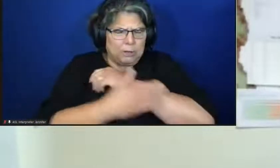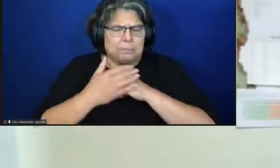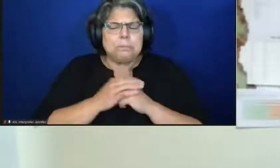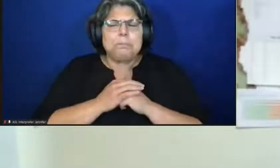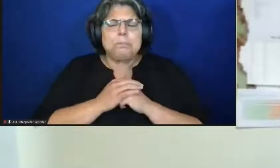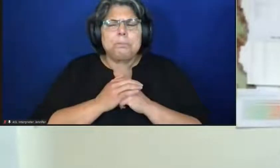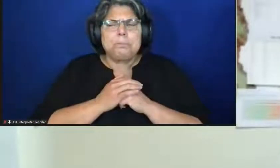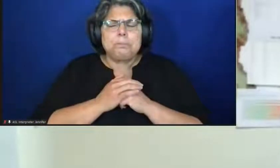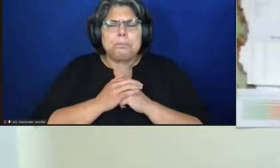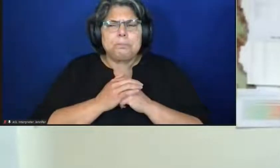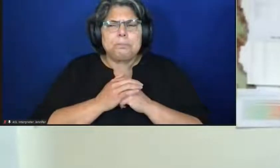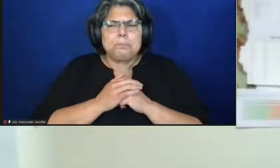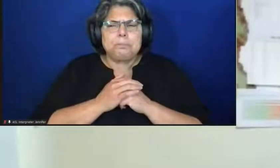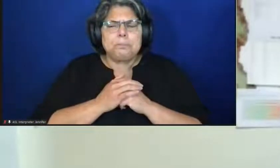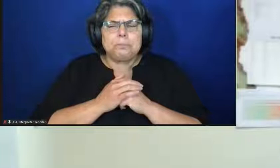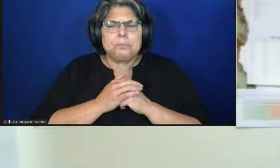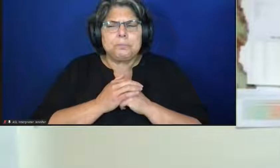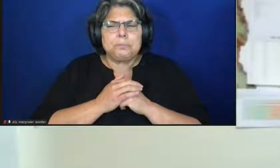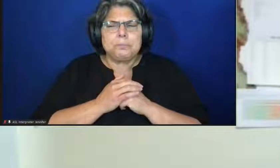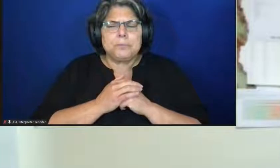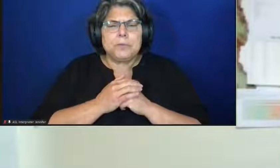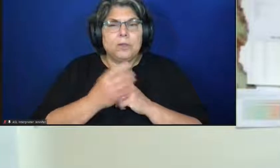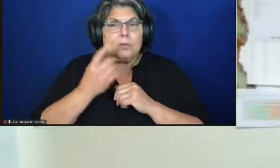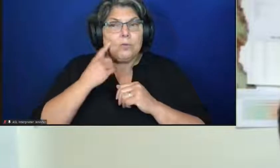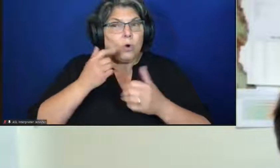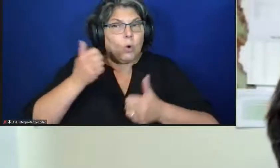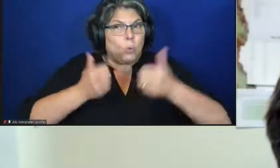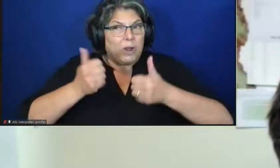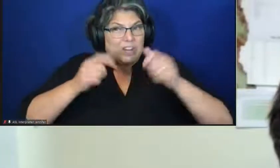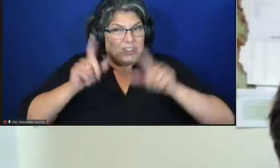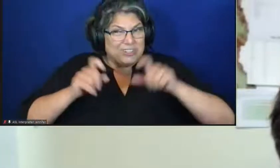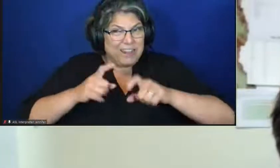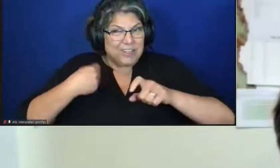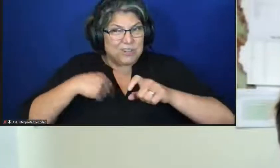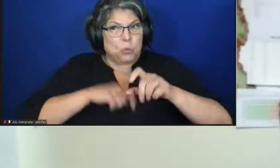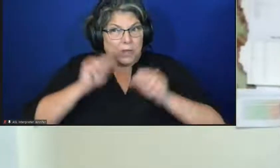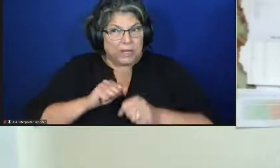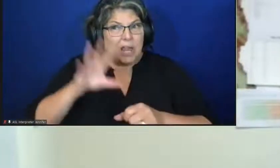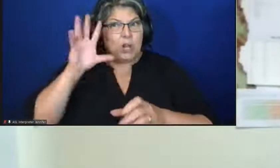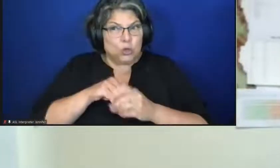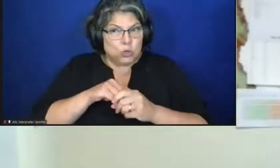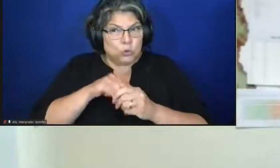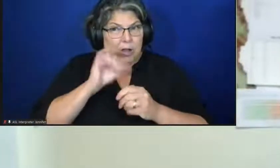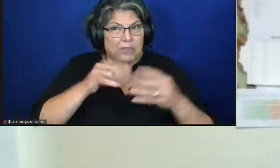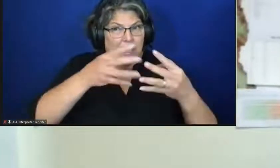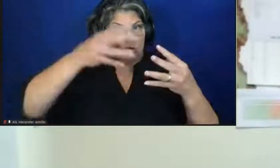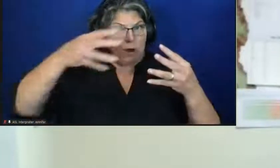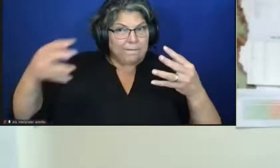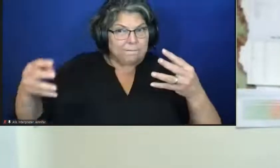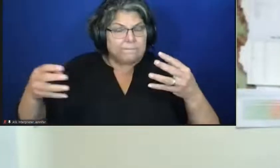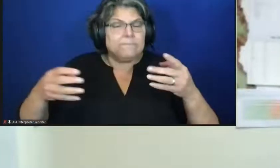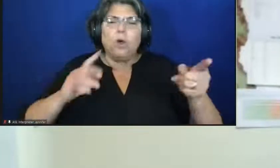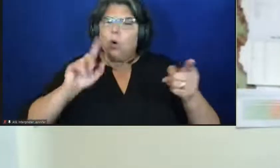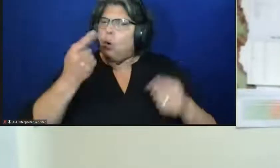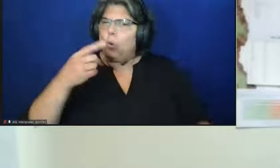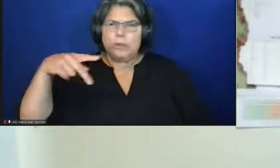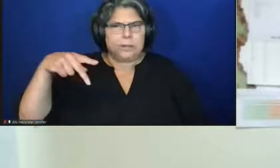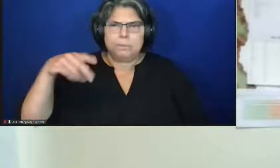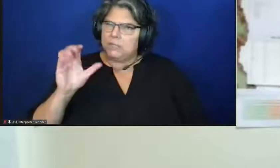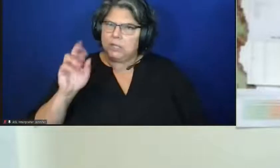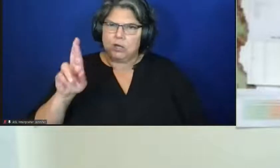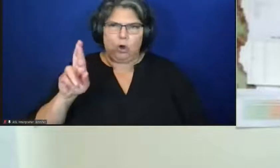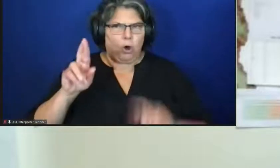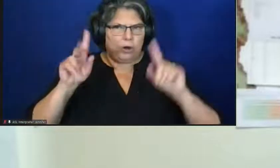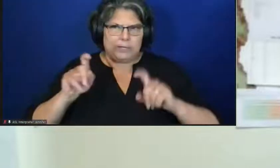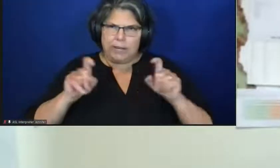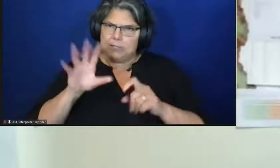As far as the tests that we count that were shown on that graph, they're only the PCR tests,